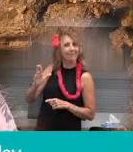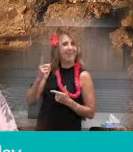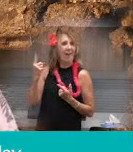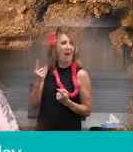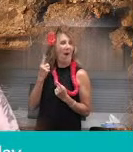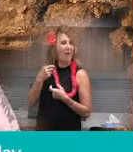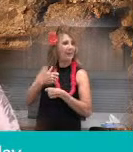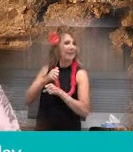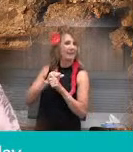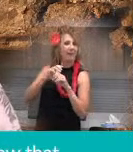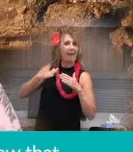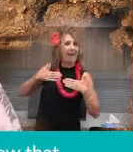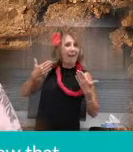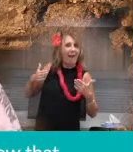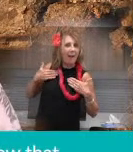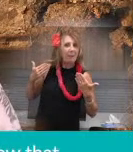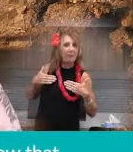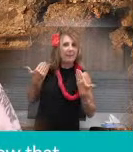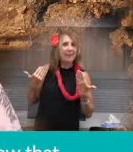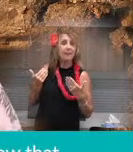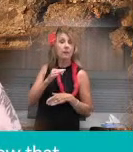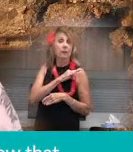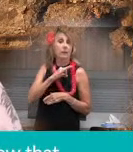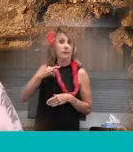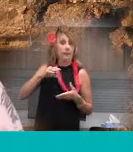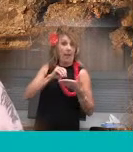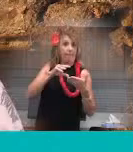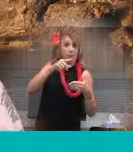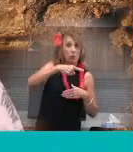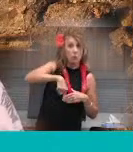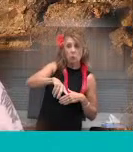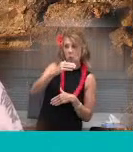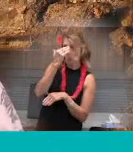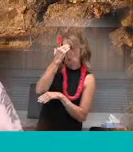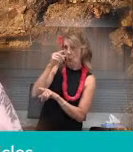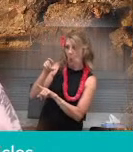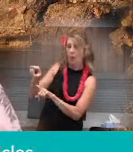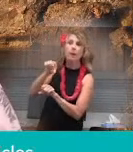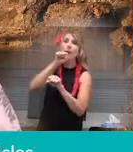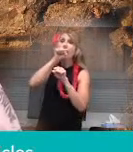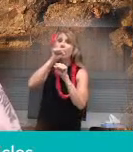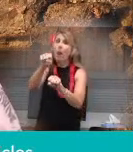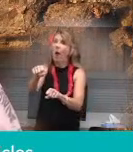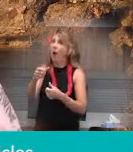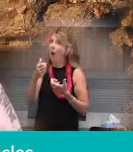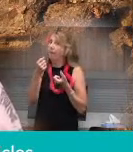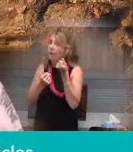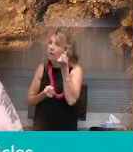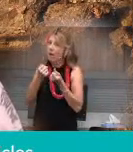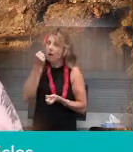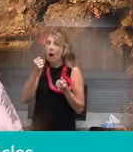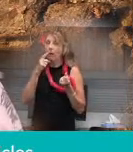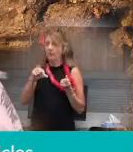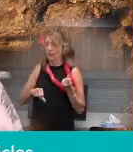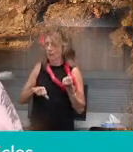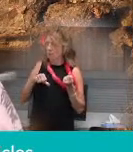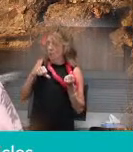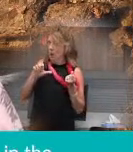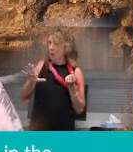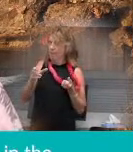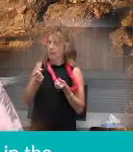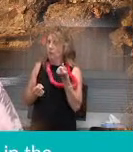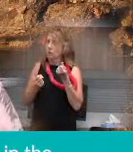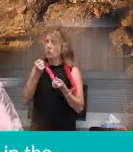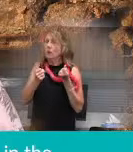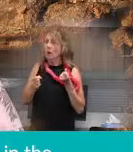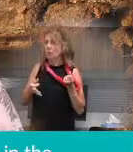in our day. The staff and students always knew that Mr. Robert loved cars and took pride in his vehicles.